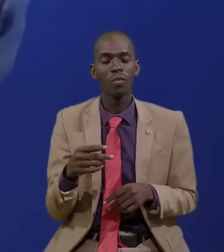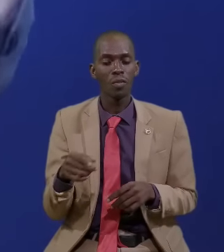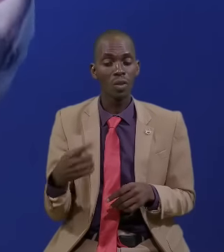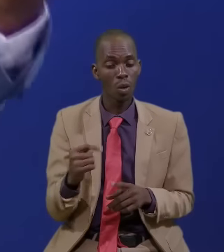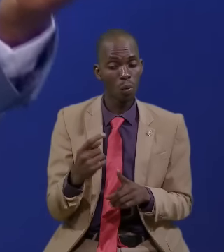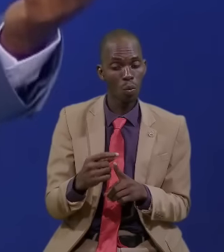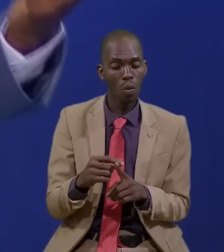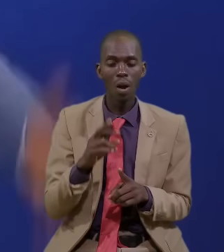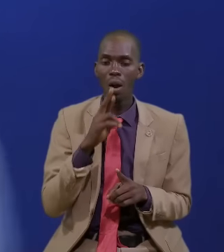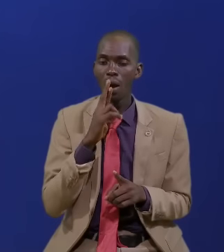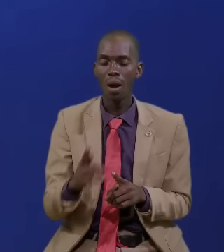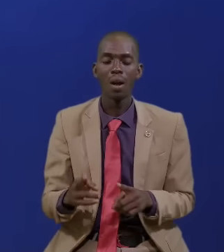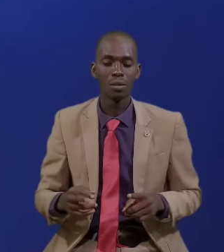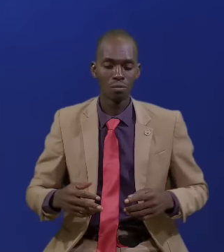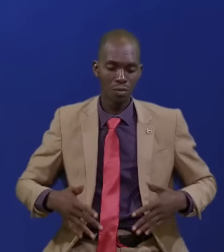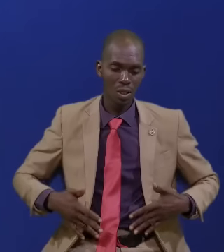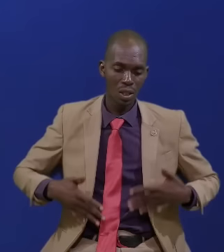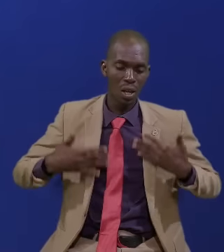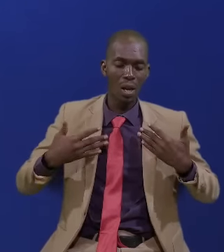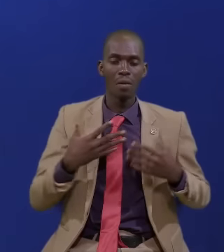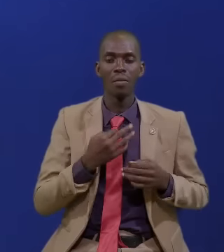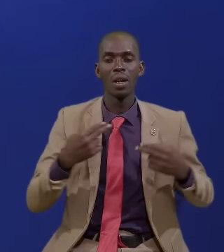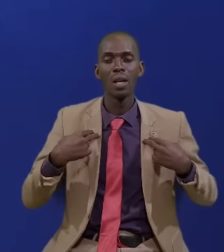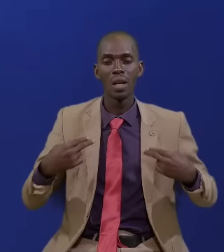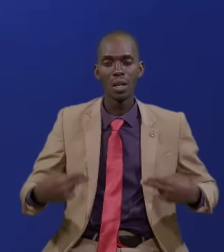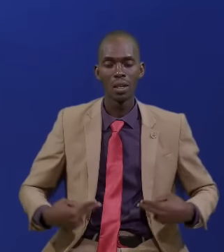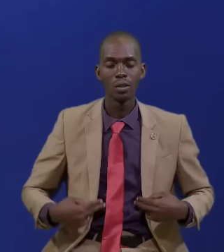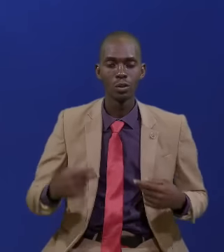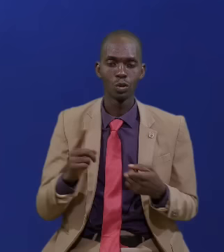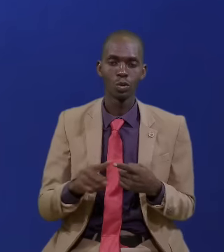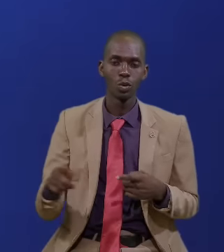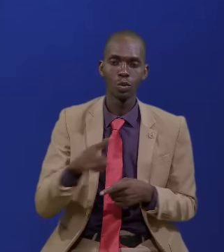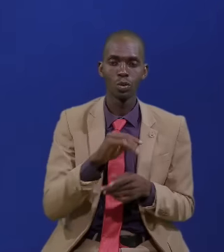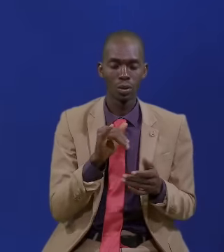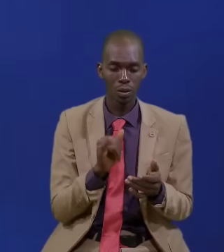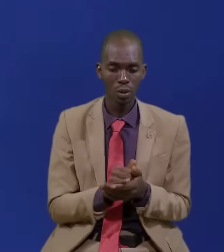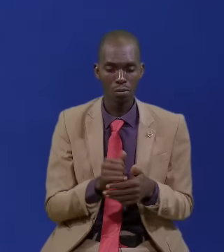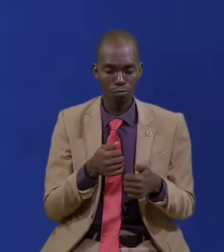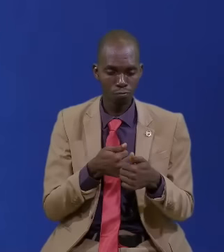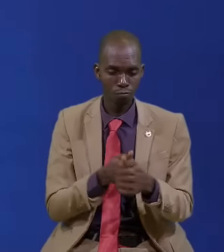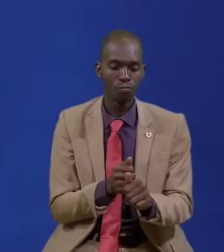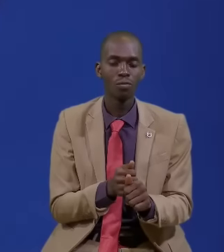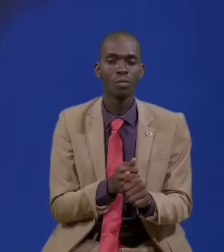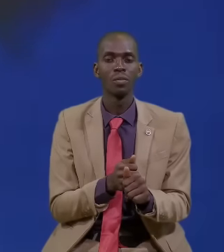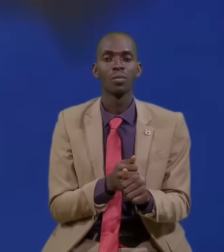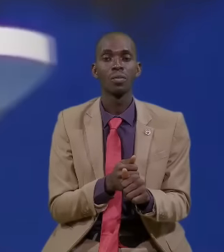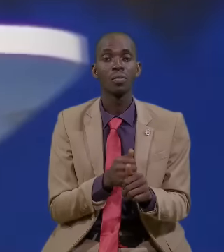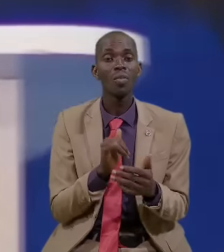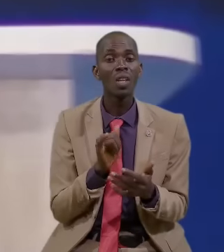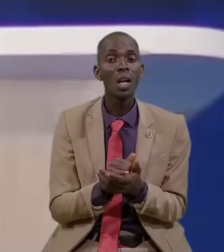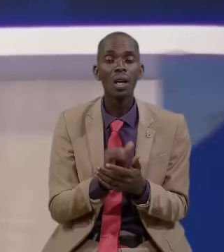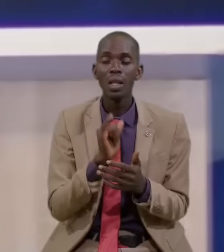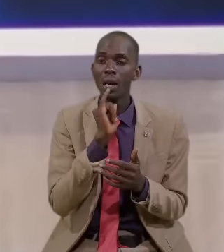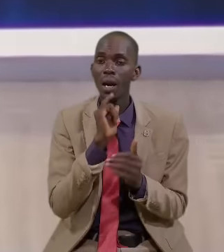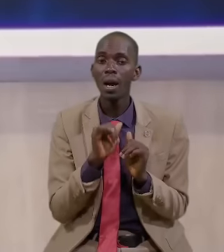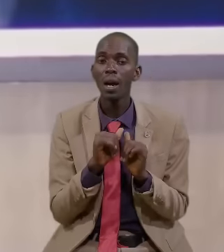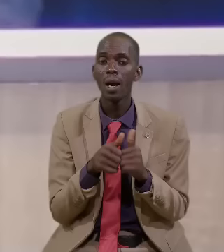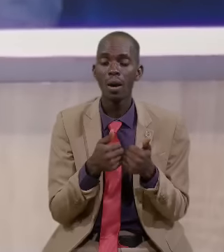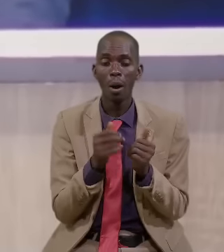and health to all their flesh. That is how they maintained